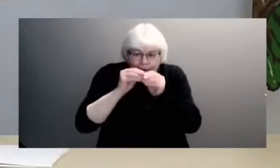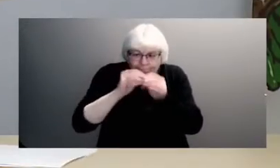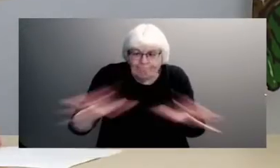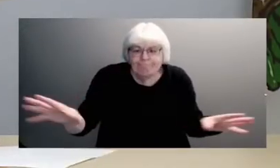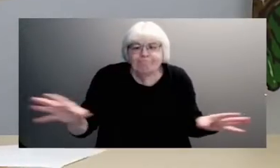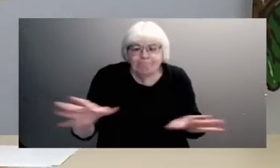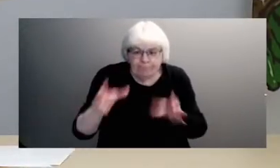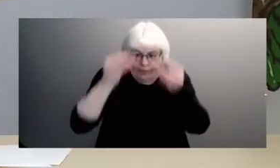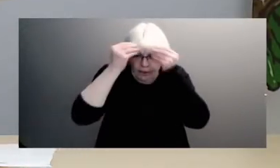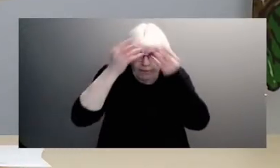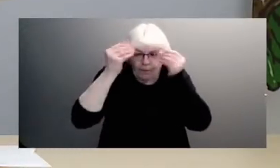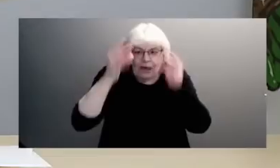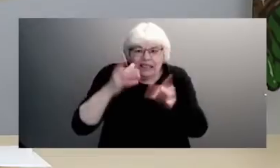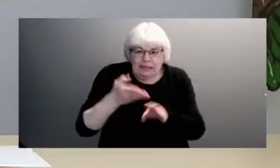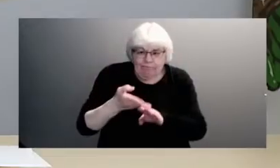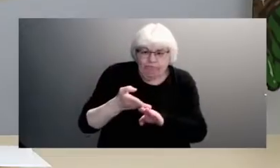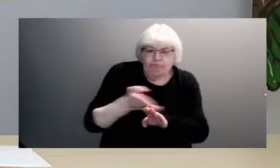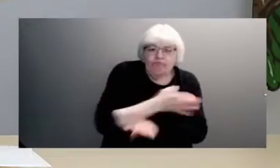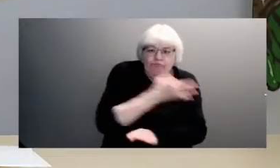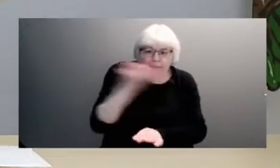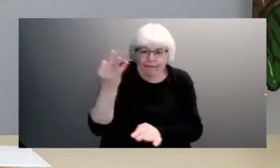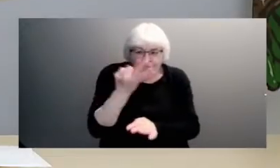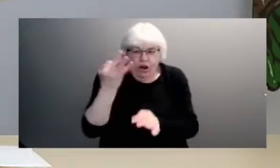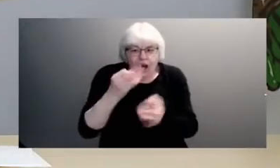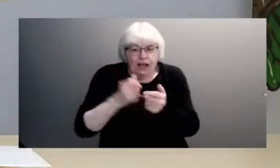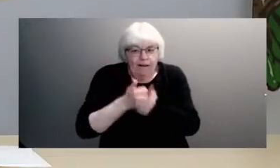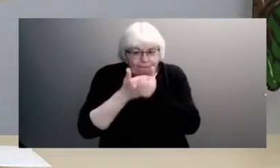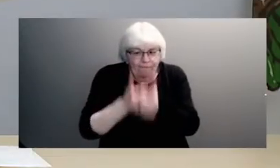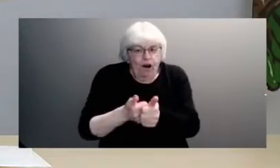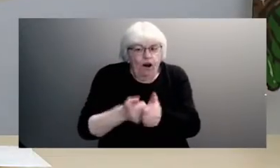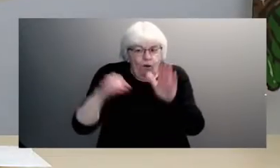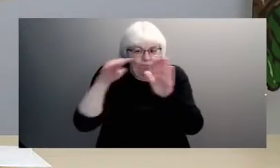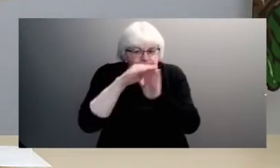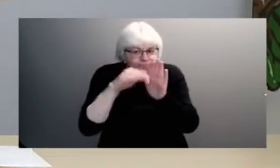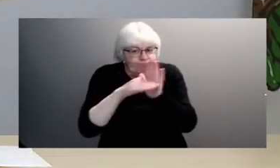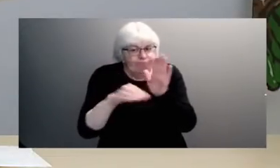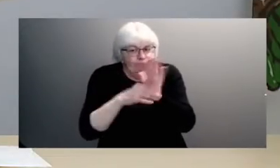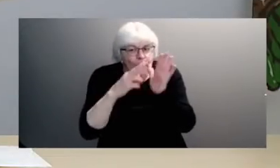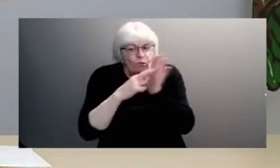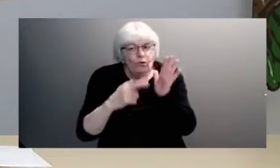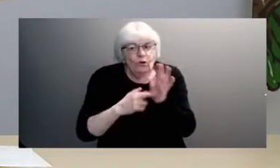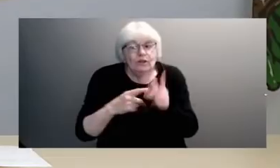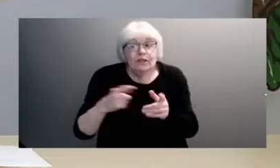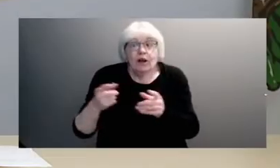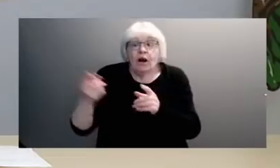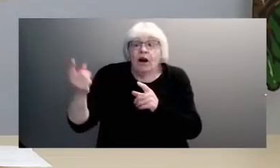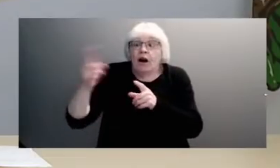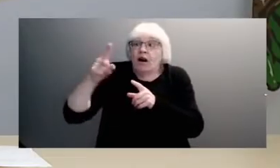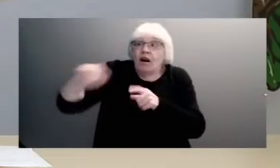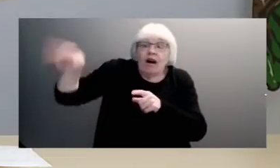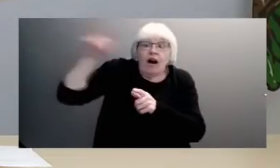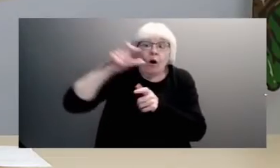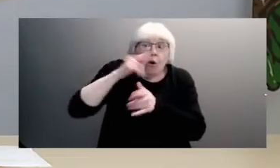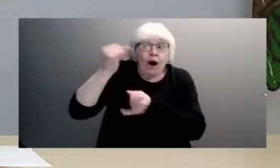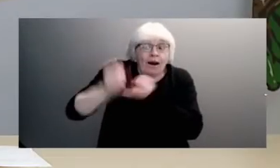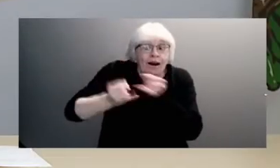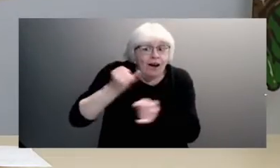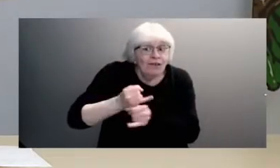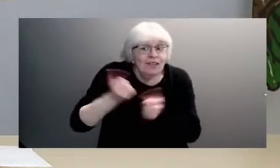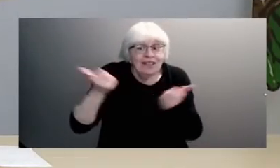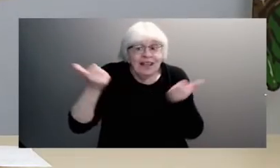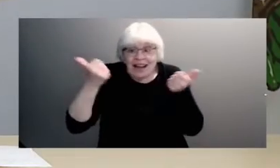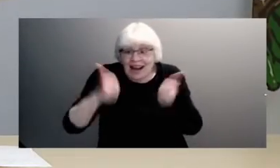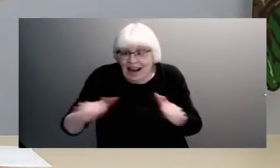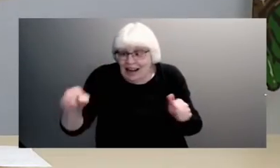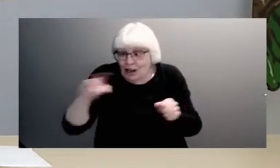International travelers, including staff, volunteers, and visitors who traveled internationally are unable to enter an acute